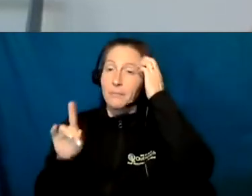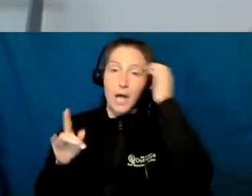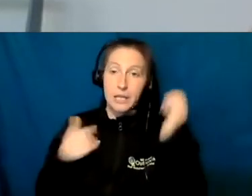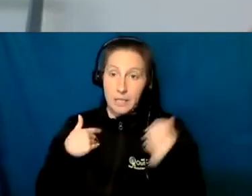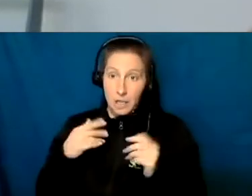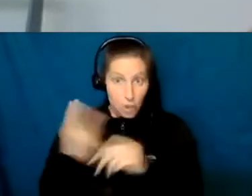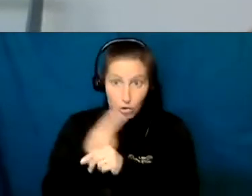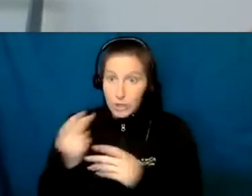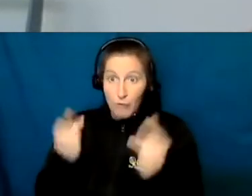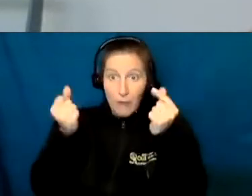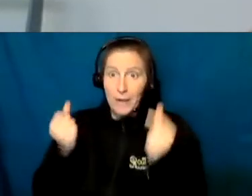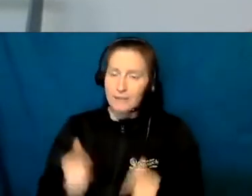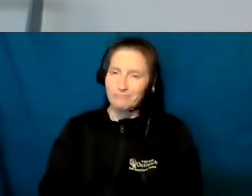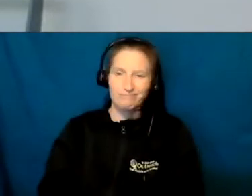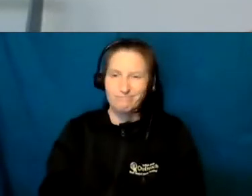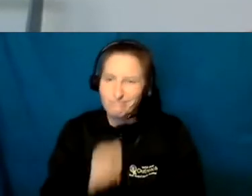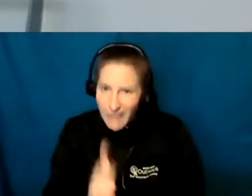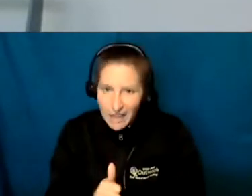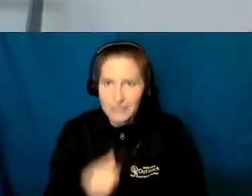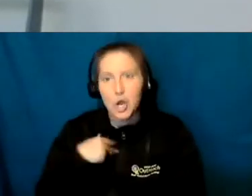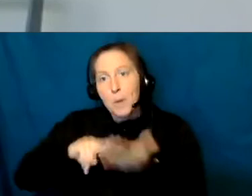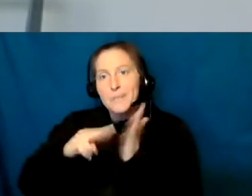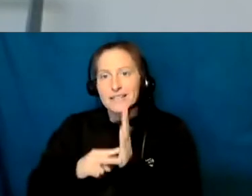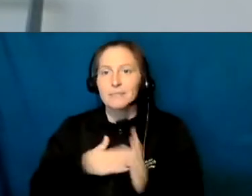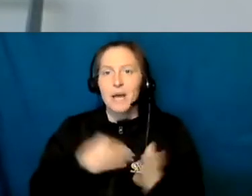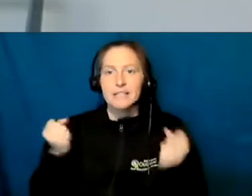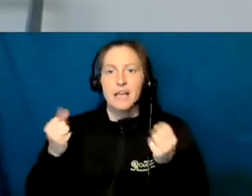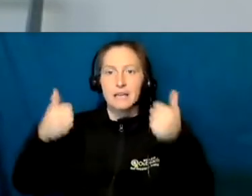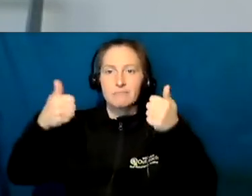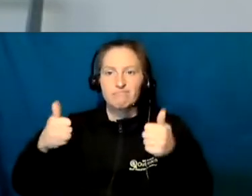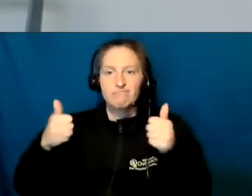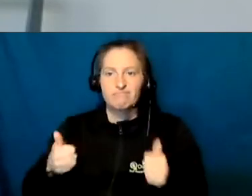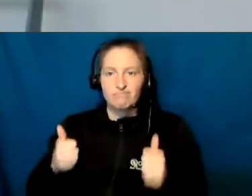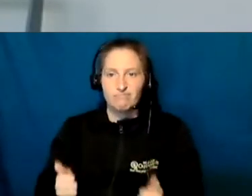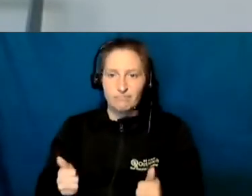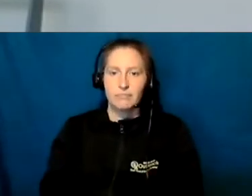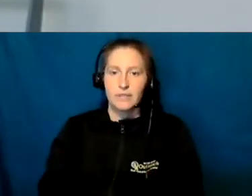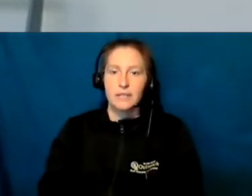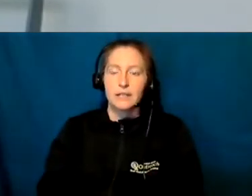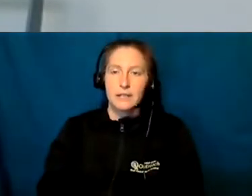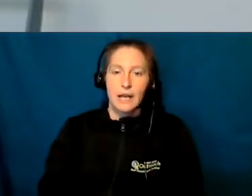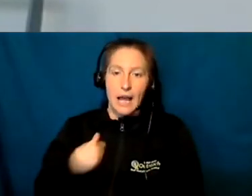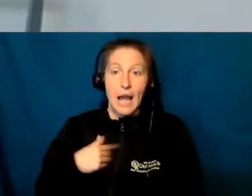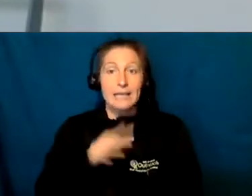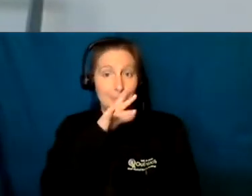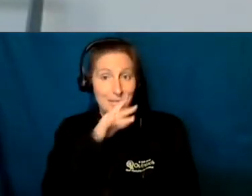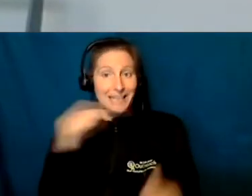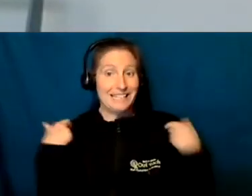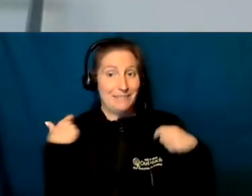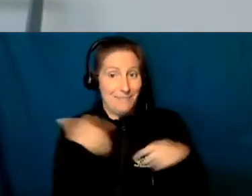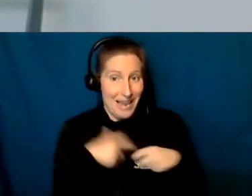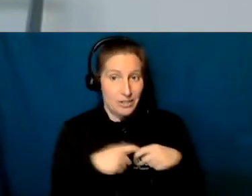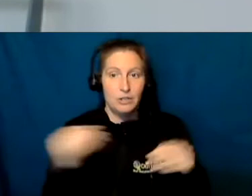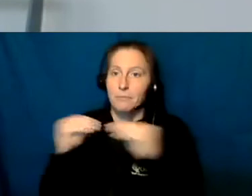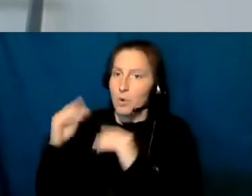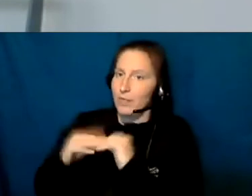away. So I did lose a lot of my signing abilities. I actually use like Spanish now more than I do